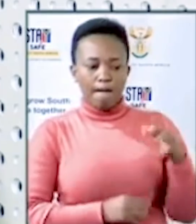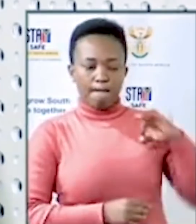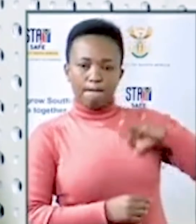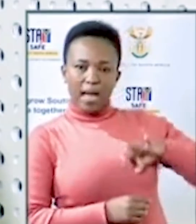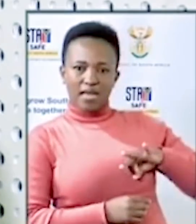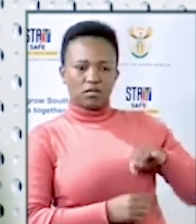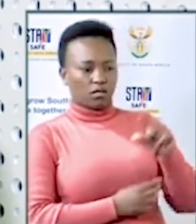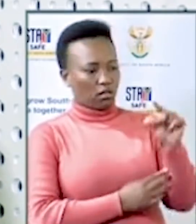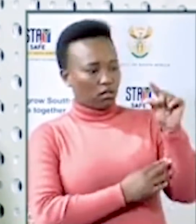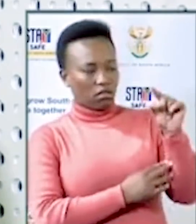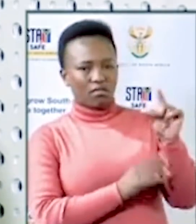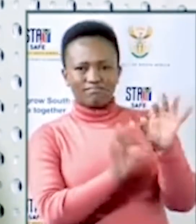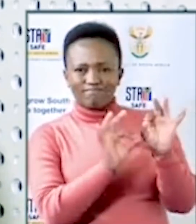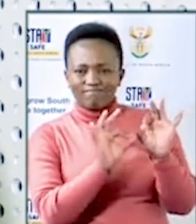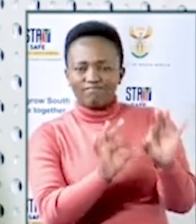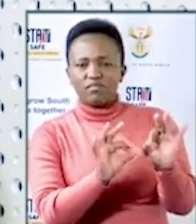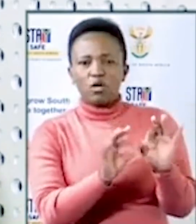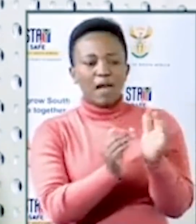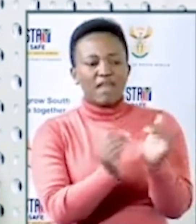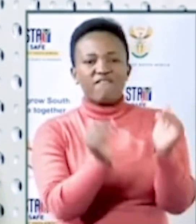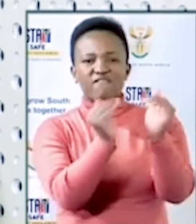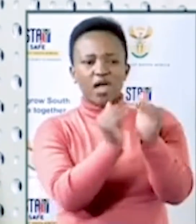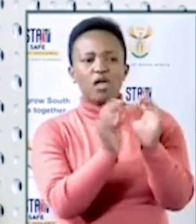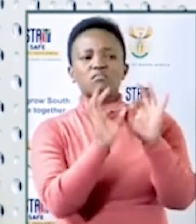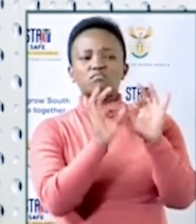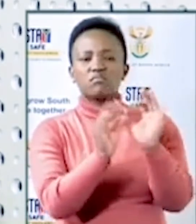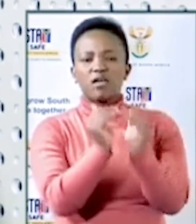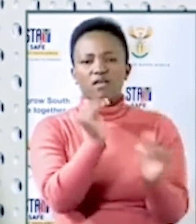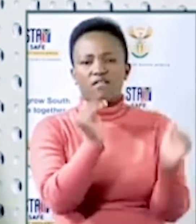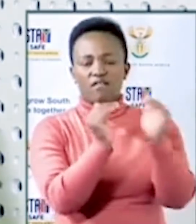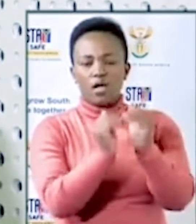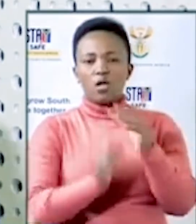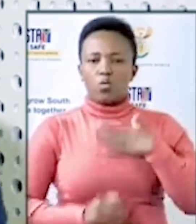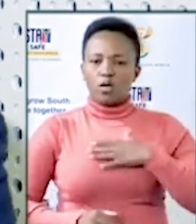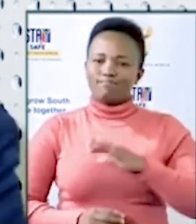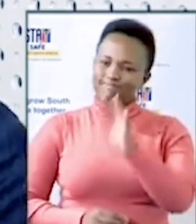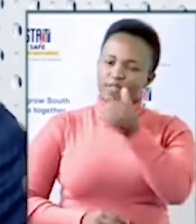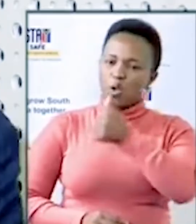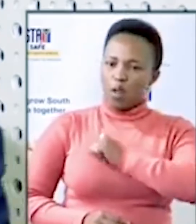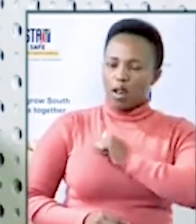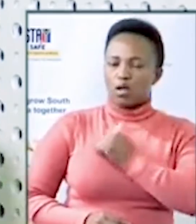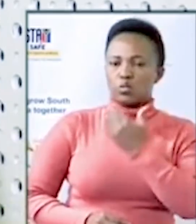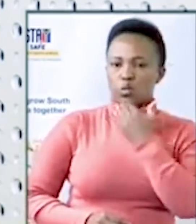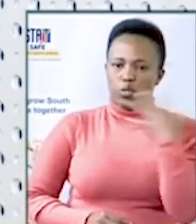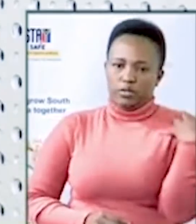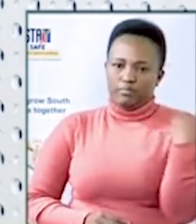appropriate, affordable, and fair level. We wish him well in this regard.